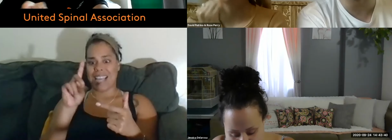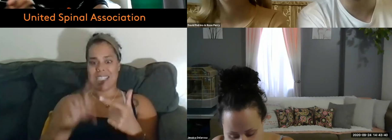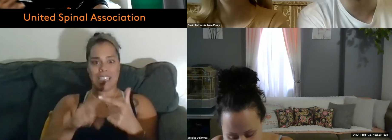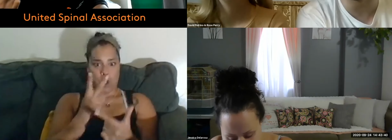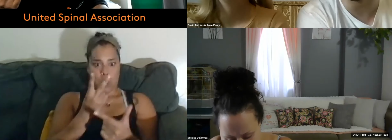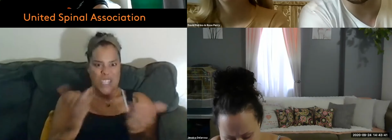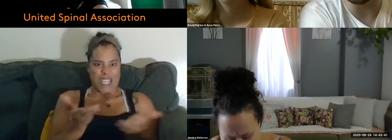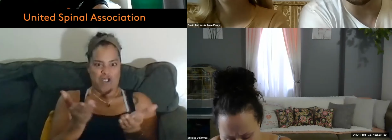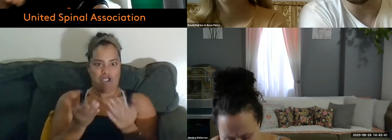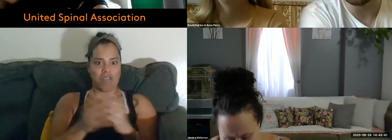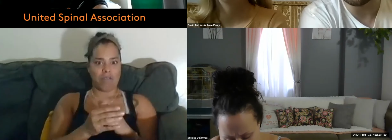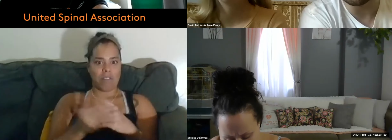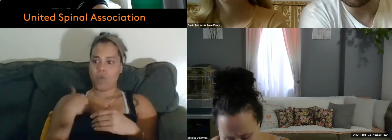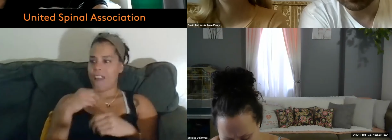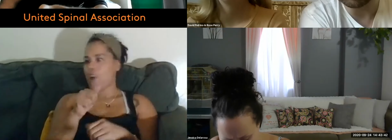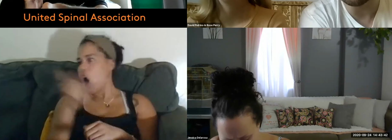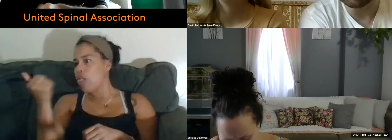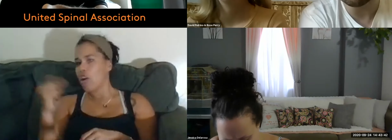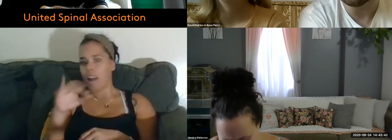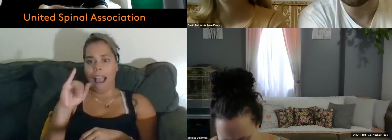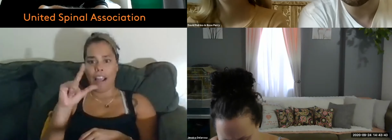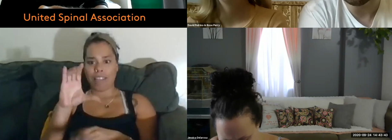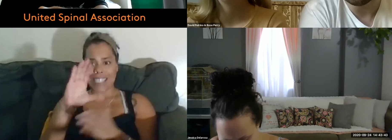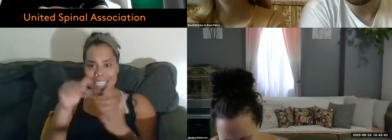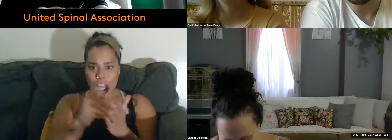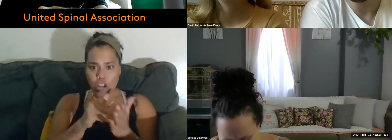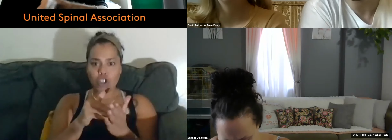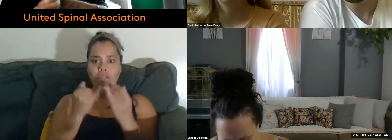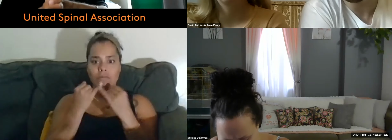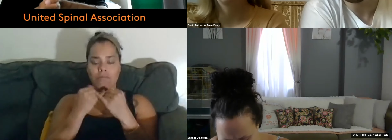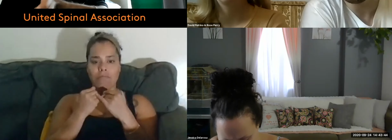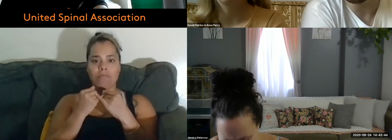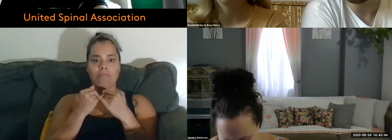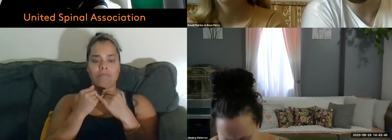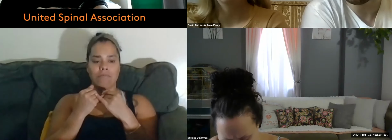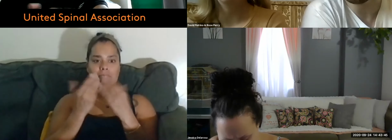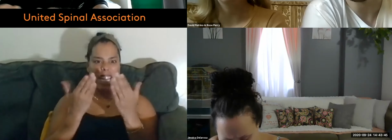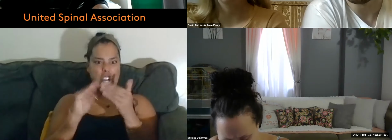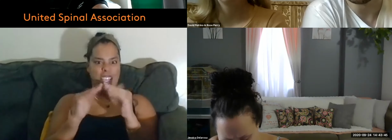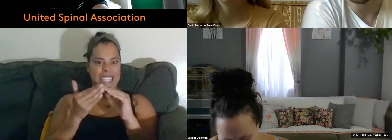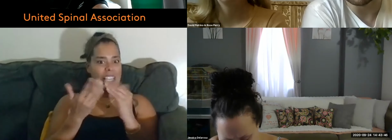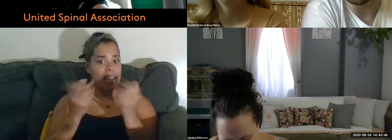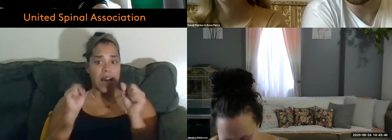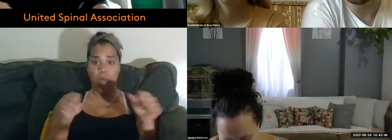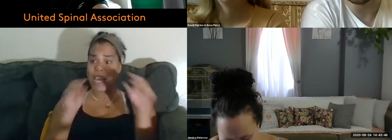others. You have all the ILCs in the city, and you can spread that nationwide.